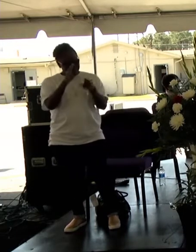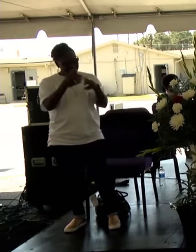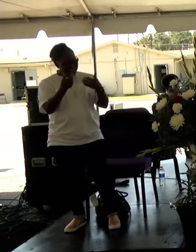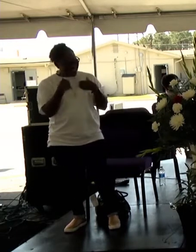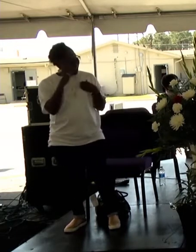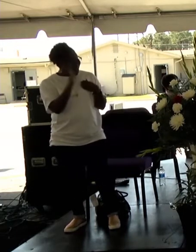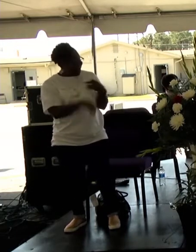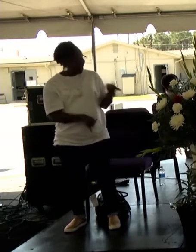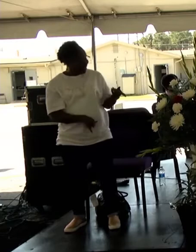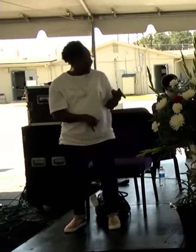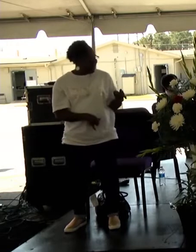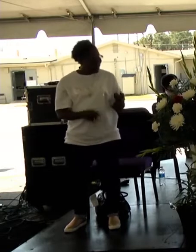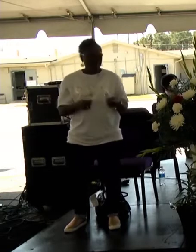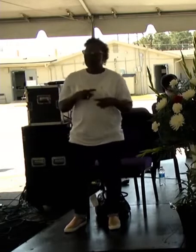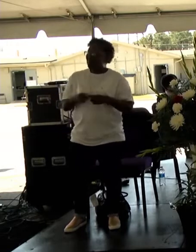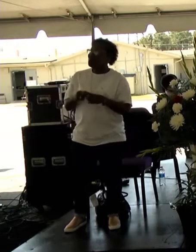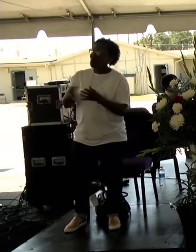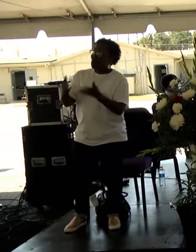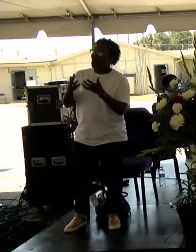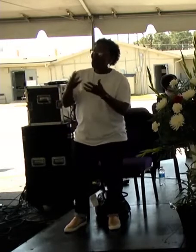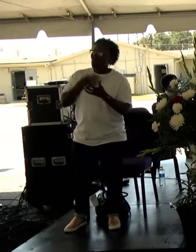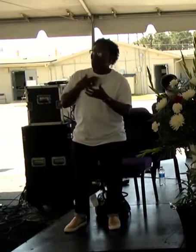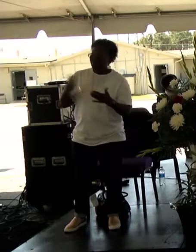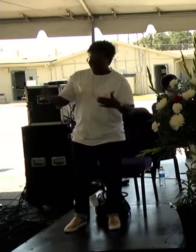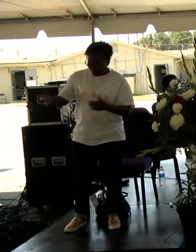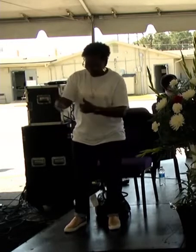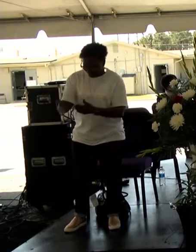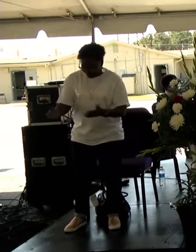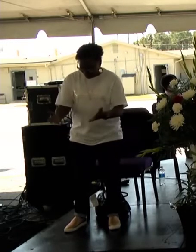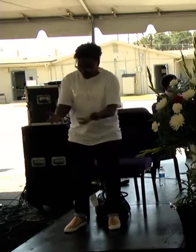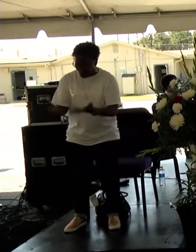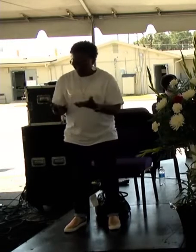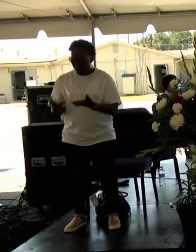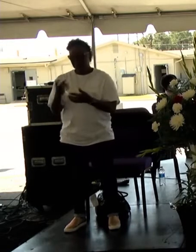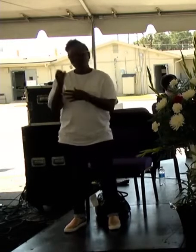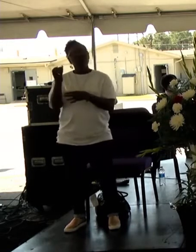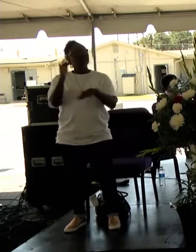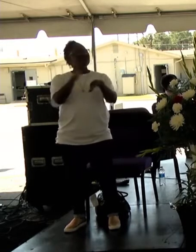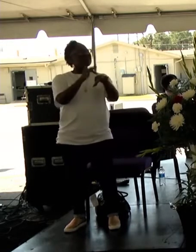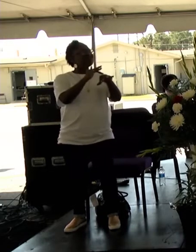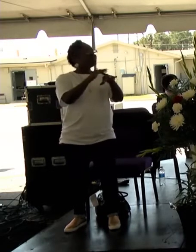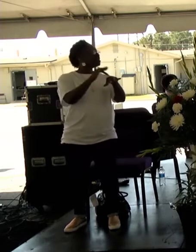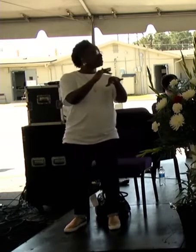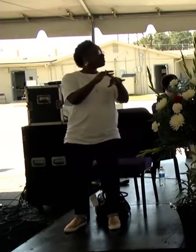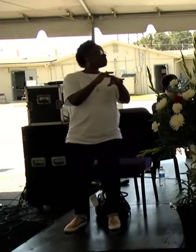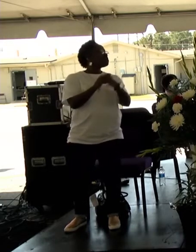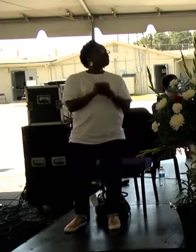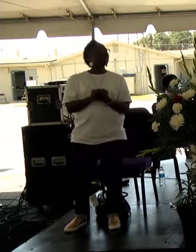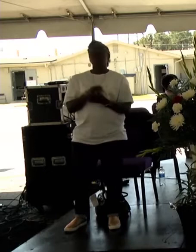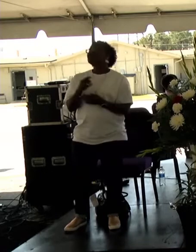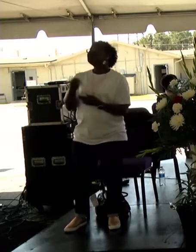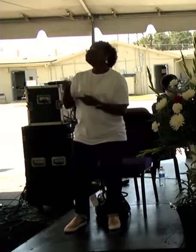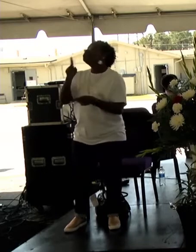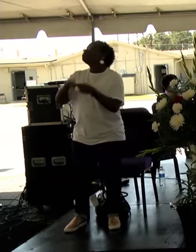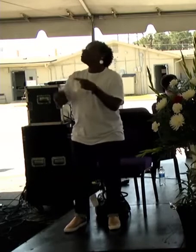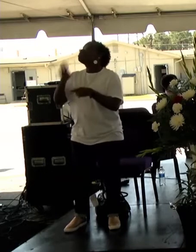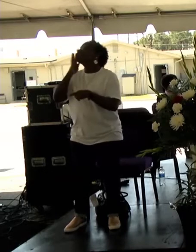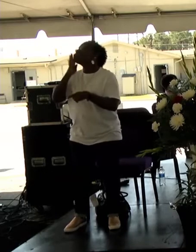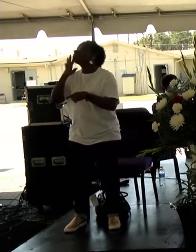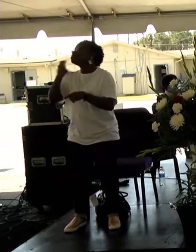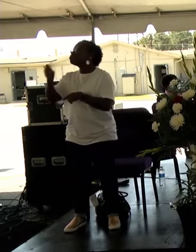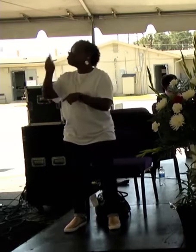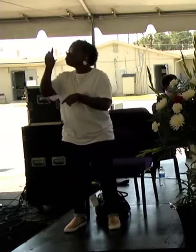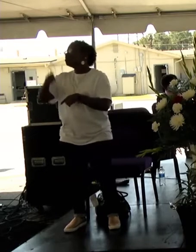You can have your Epsom salt and your scrubbing stuff, but I want my foot tub." So I contacted customer service. "You can't talk to nobody today. Nobody gonna talk to